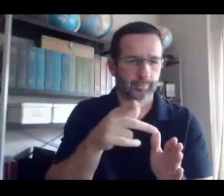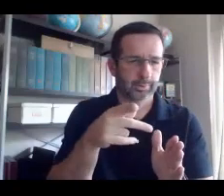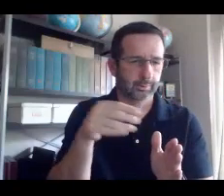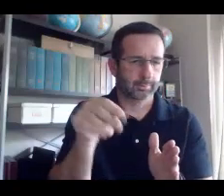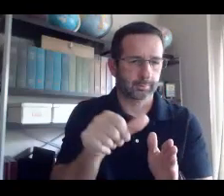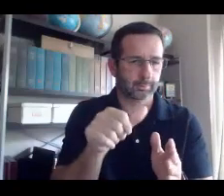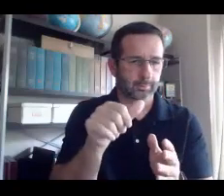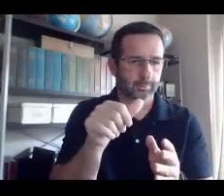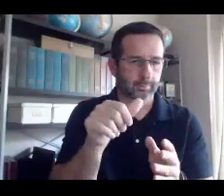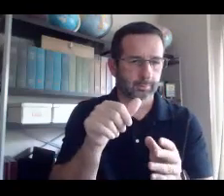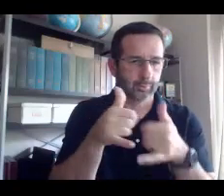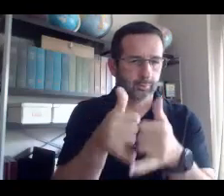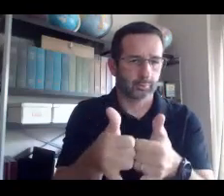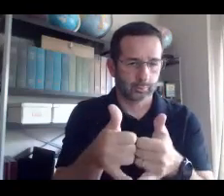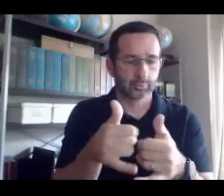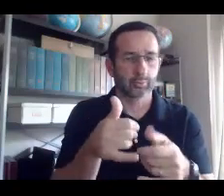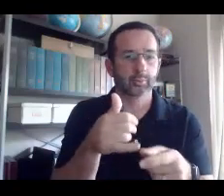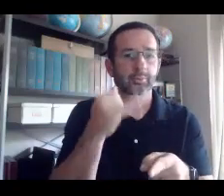cases,